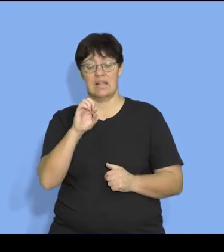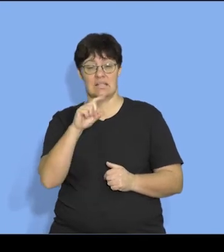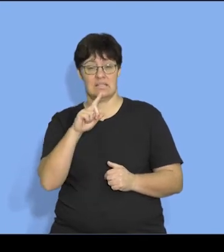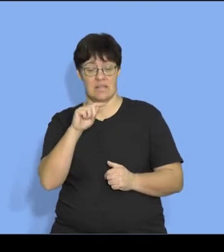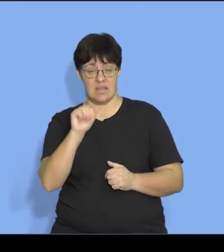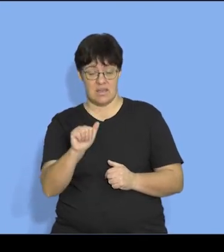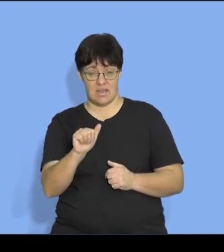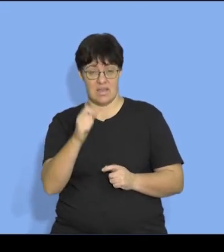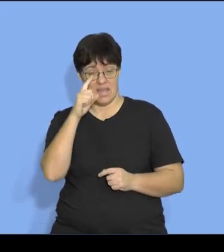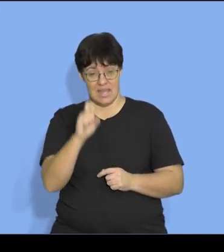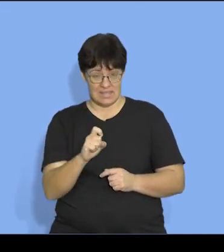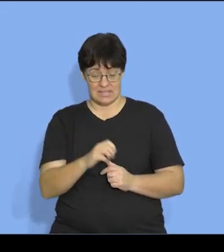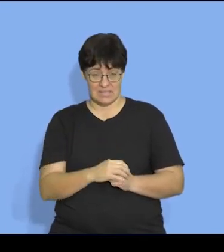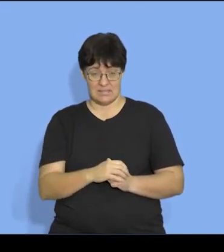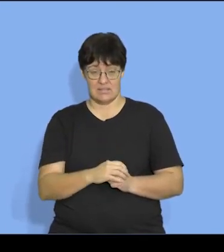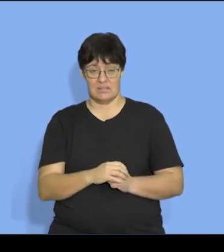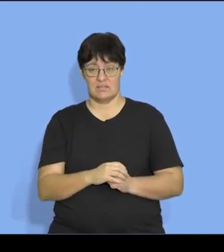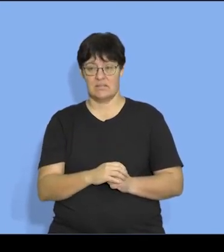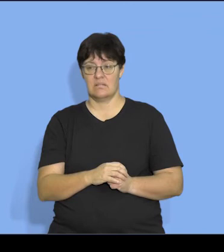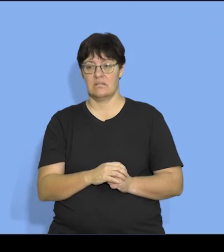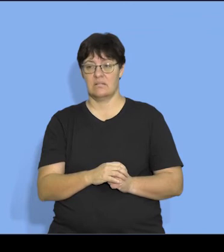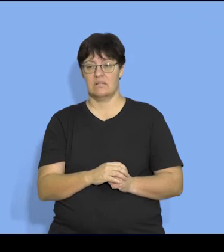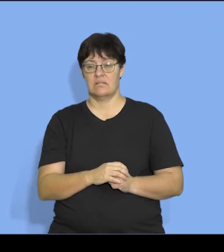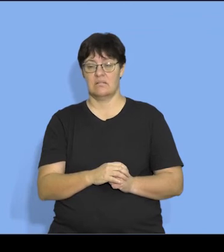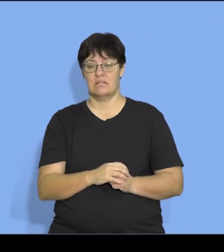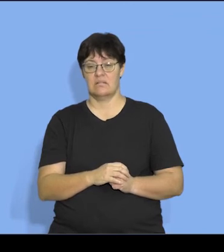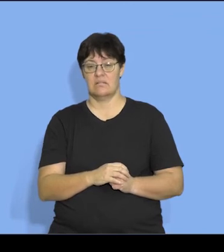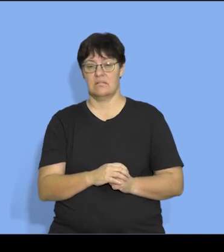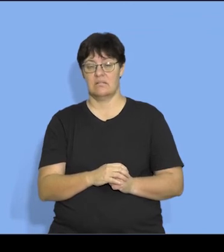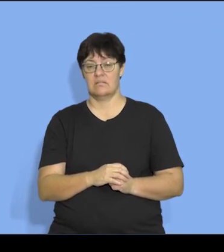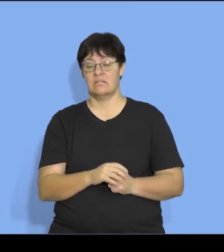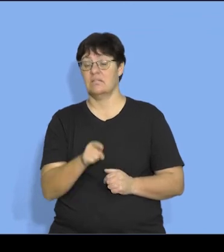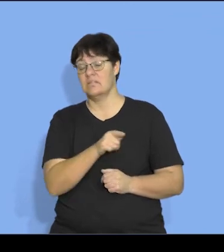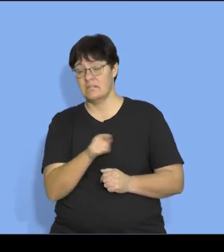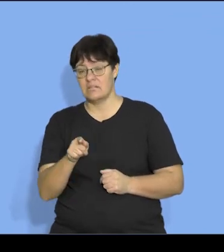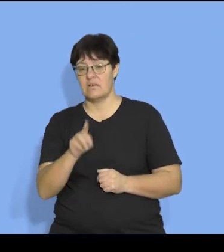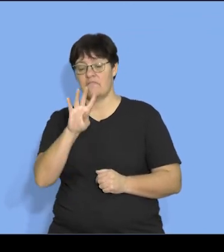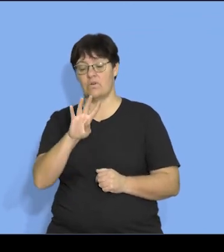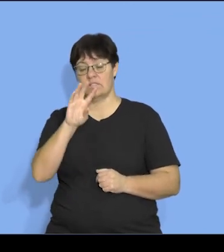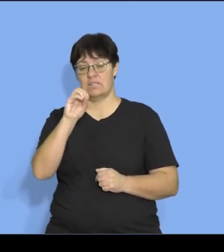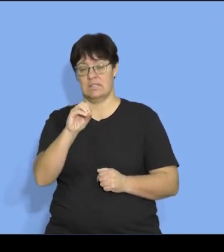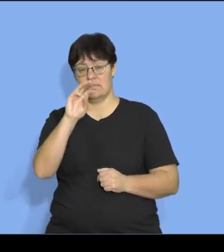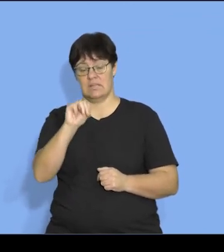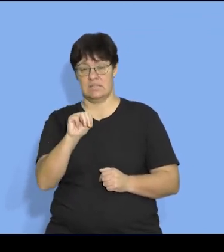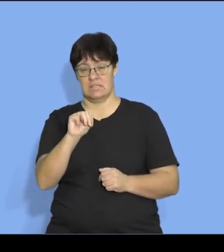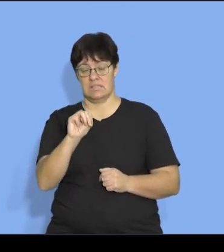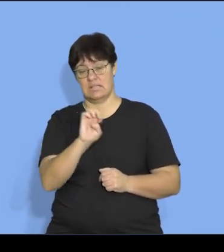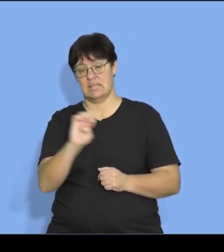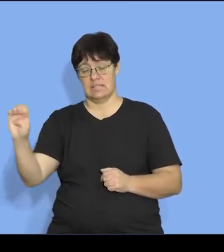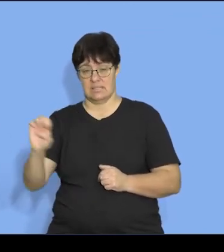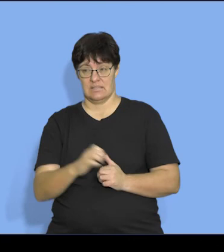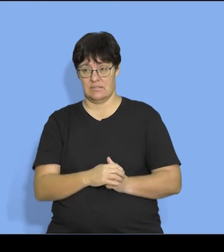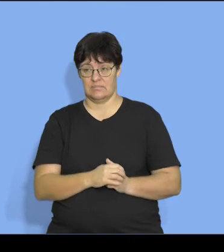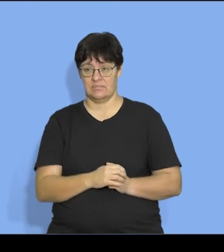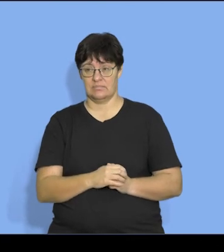she's changing direction in the x value horizontally, is 40 meters